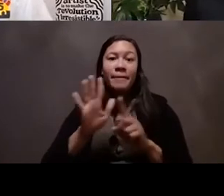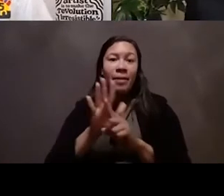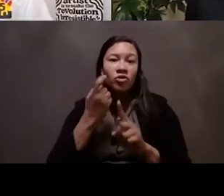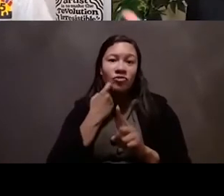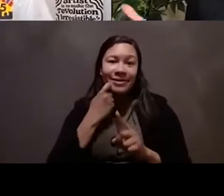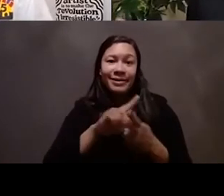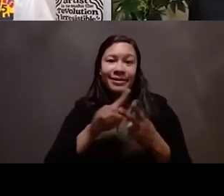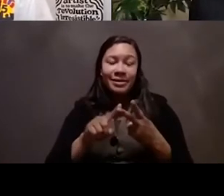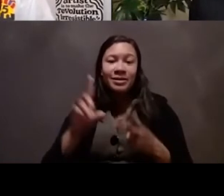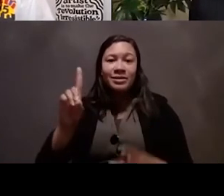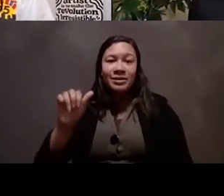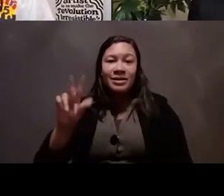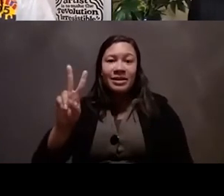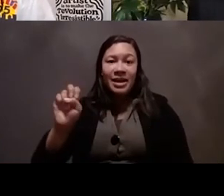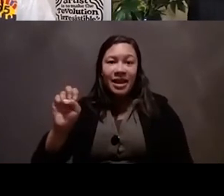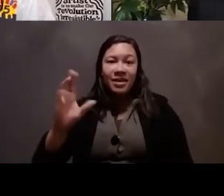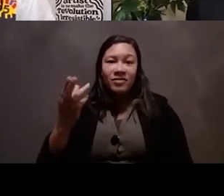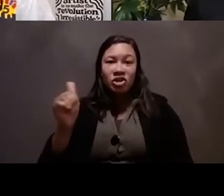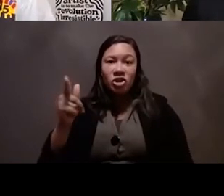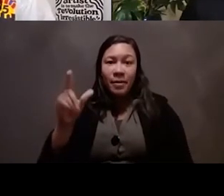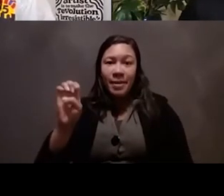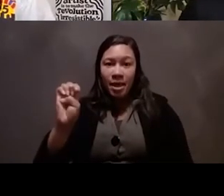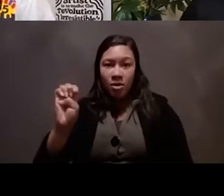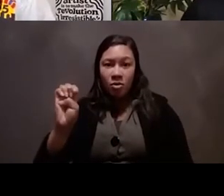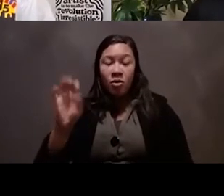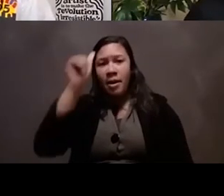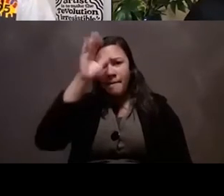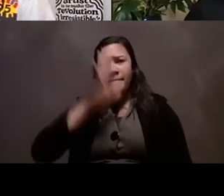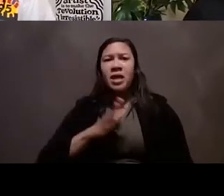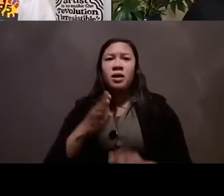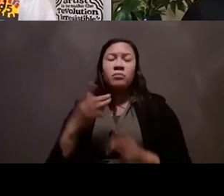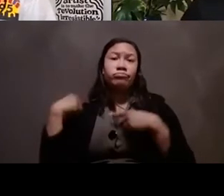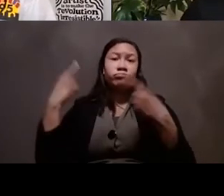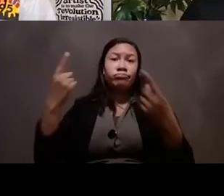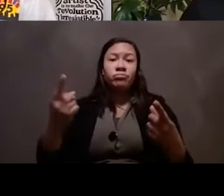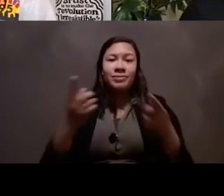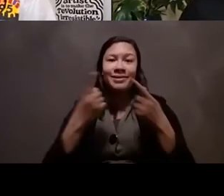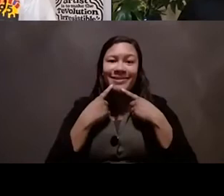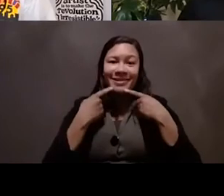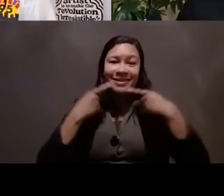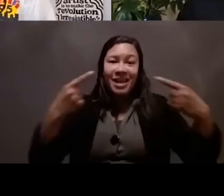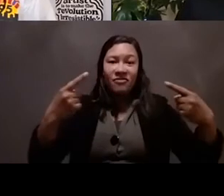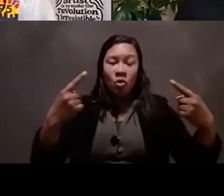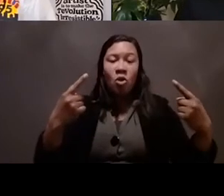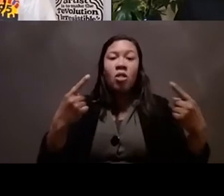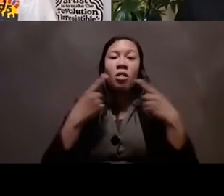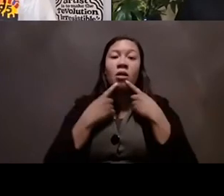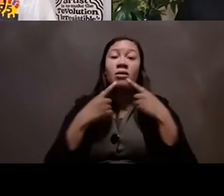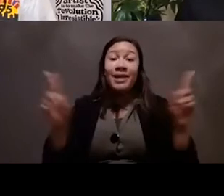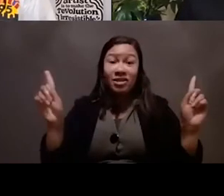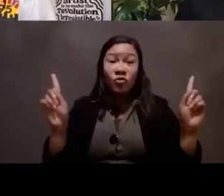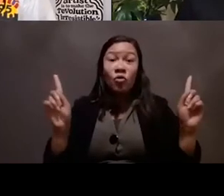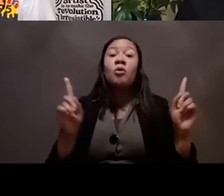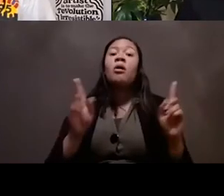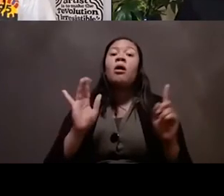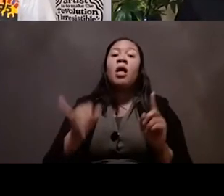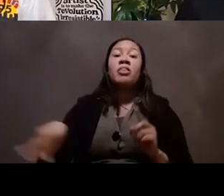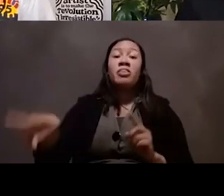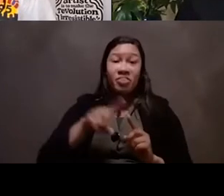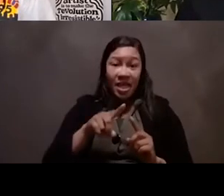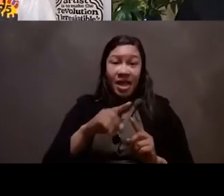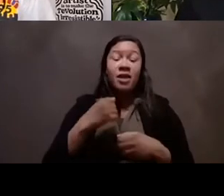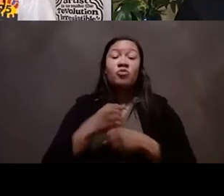who have been successful, have created work that has touched so many folks and have also